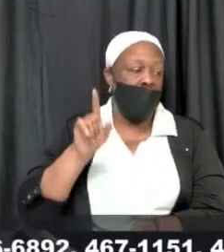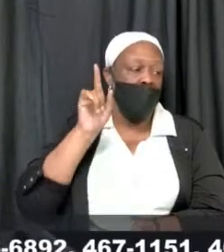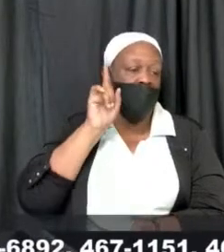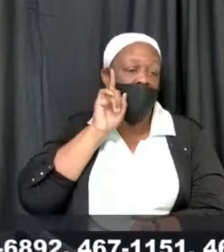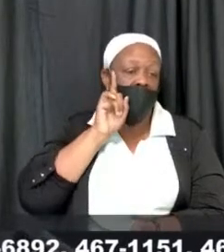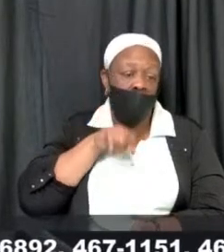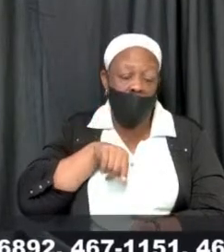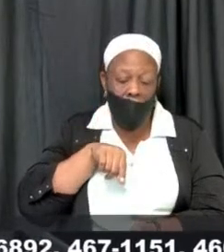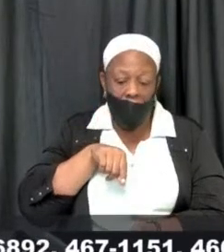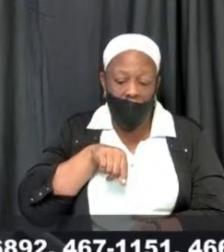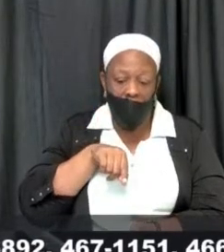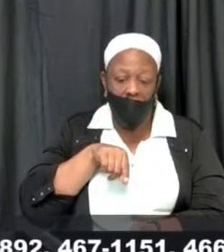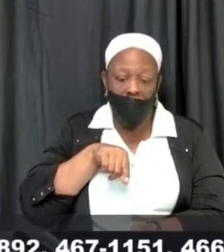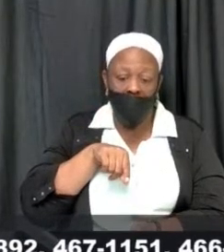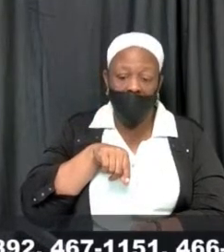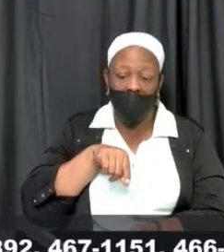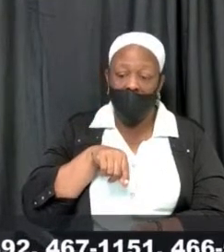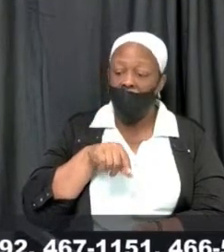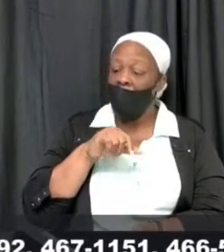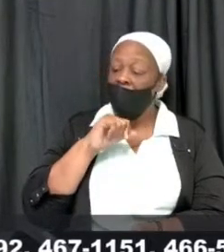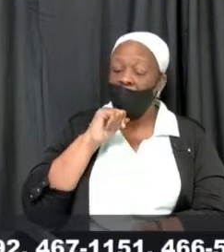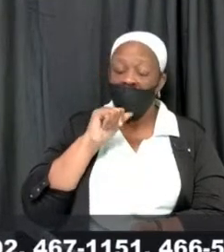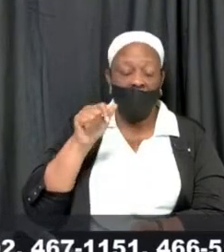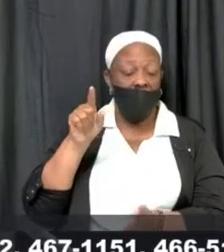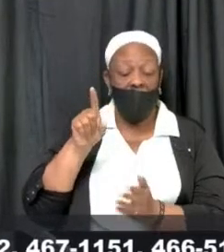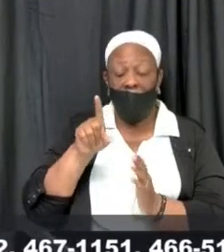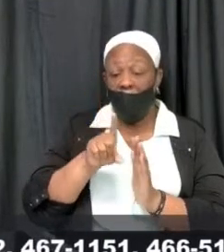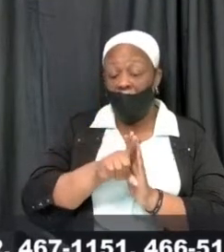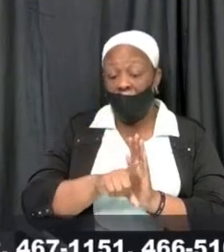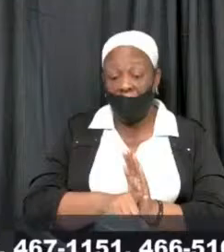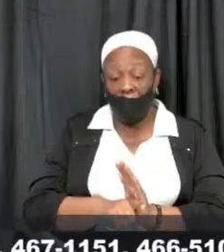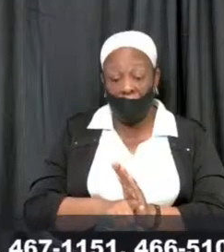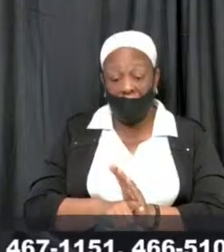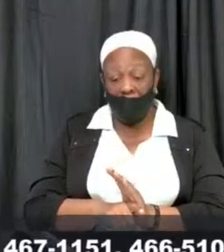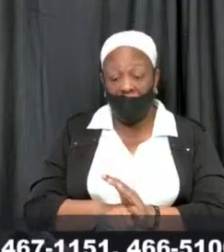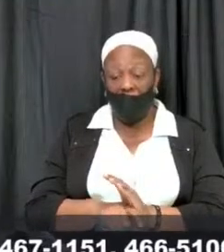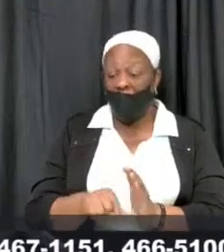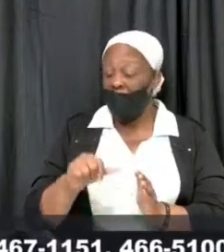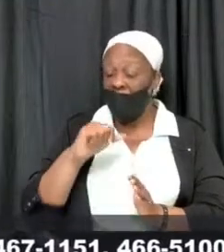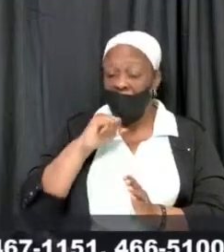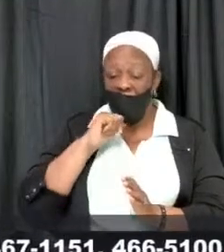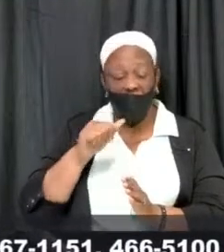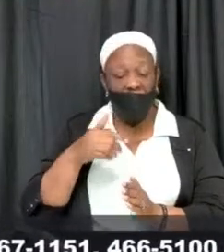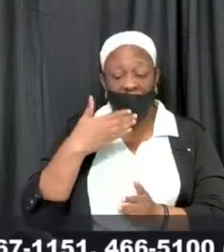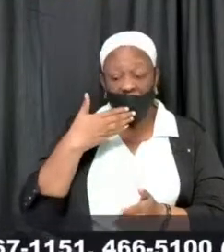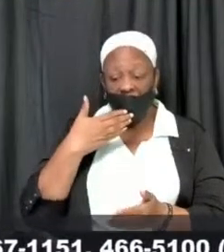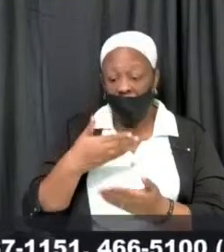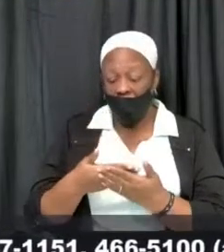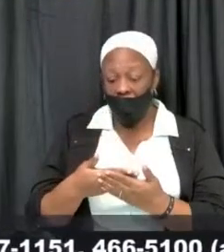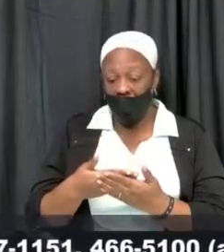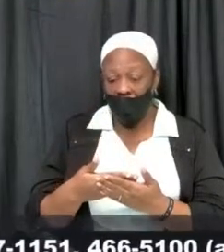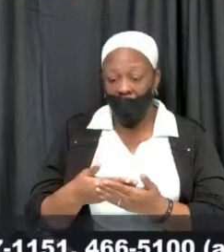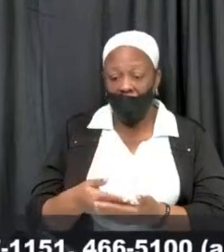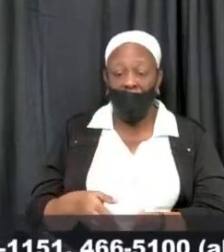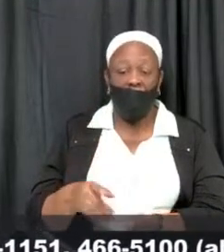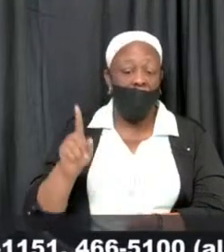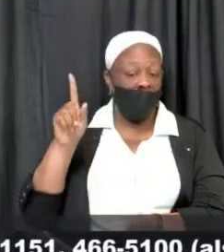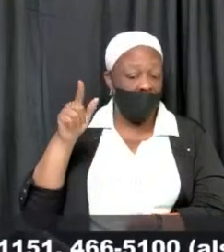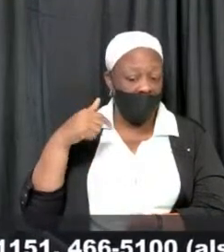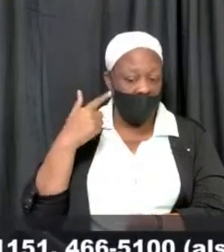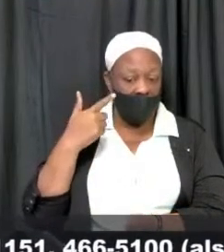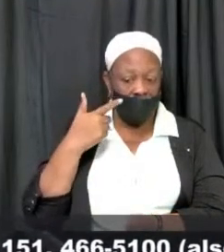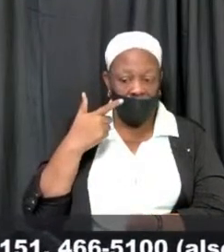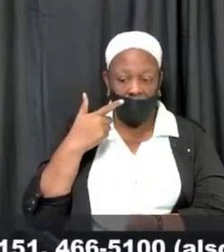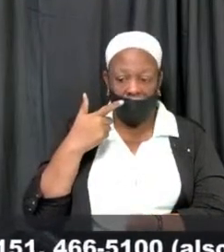false, has no basis in law, and is null, void, and of no effect on any of